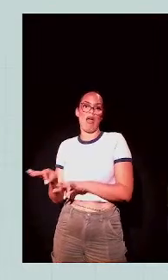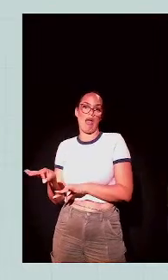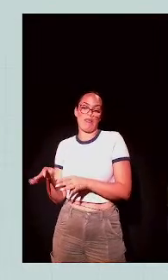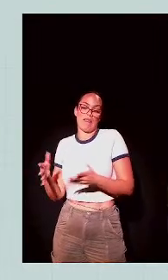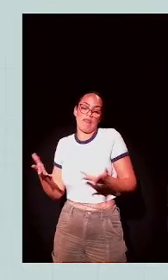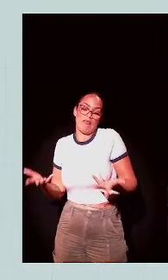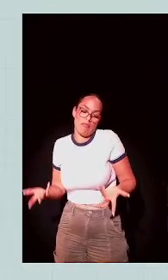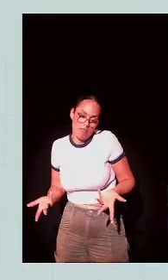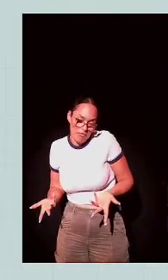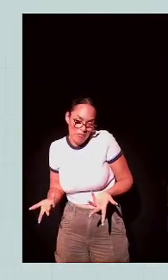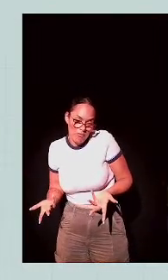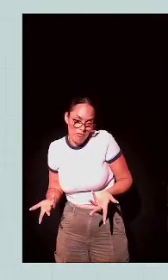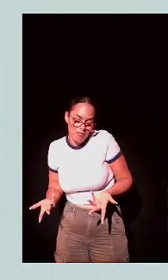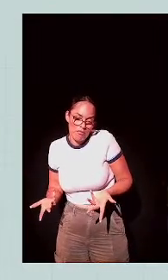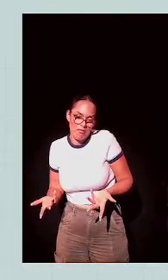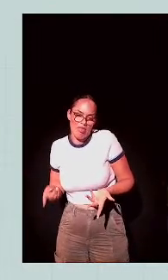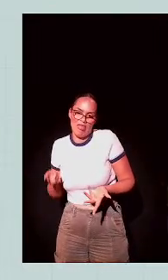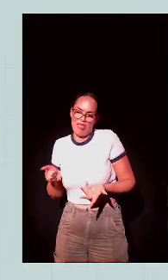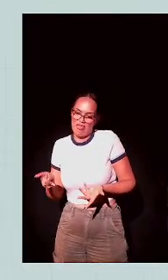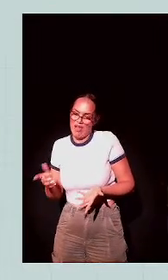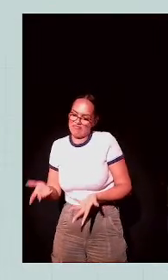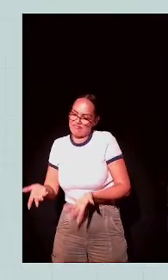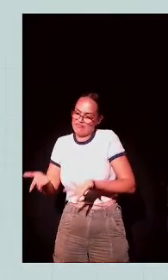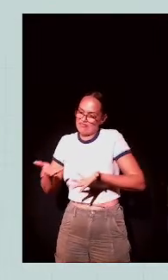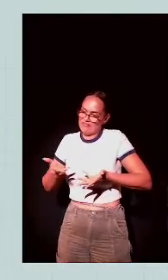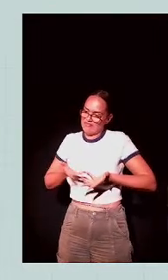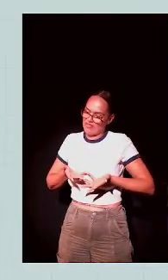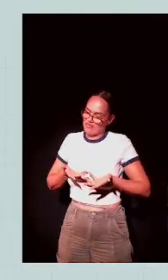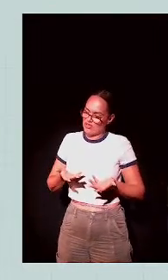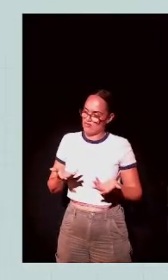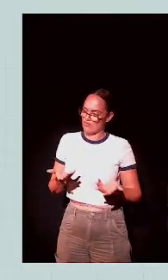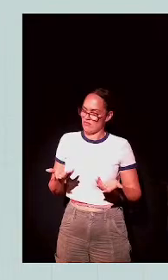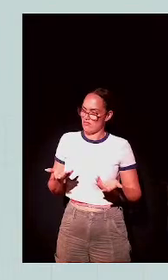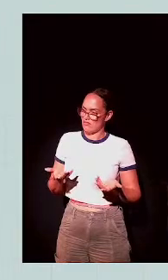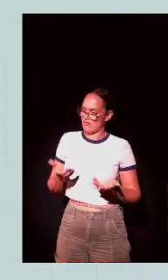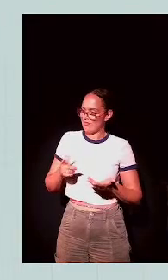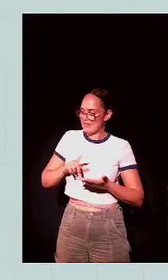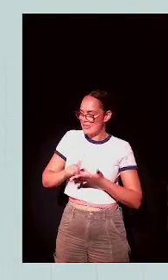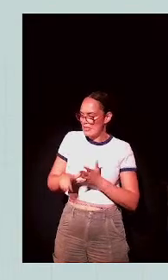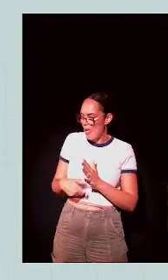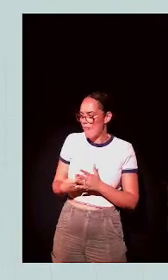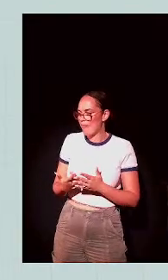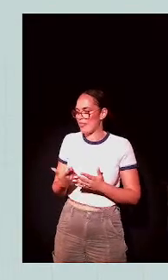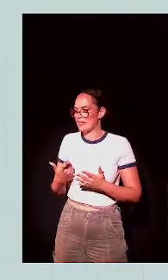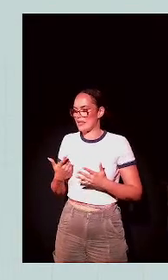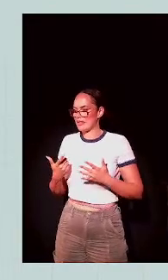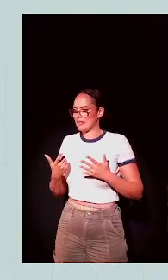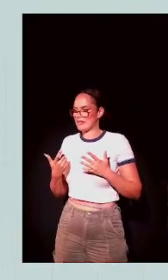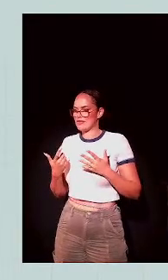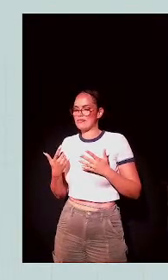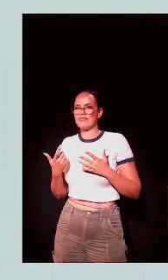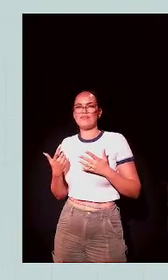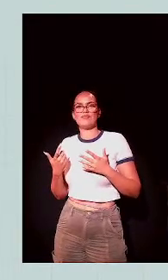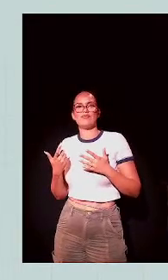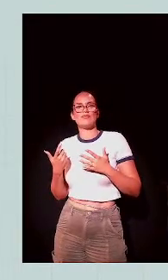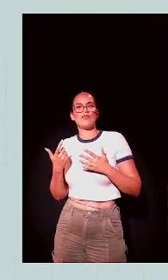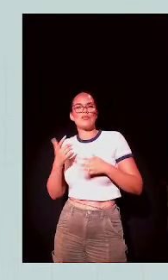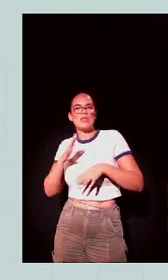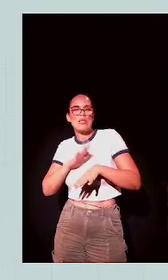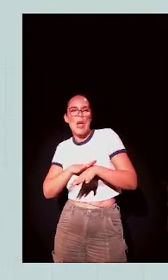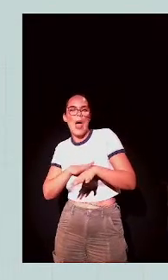affords a kind of disabled embodiment, affords the accommodation of disabled